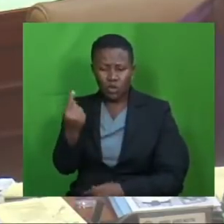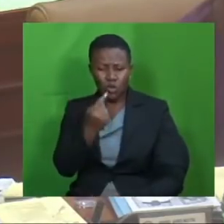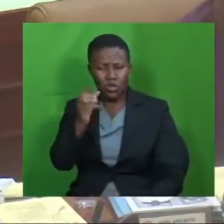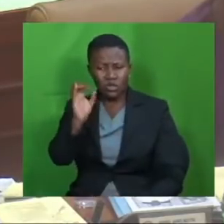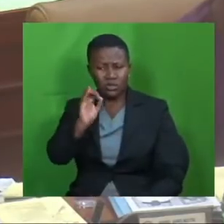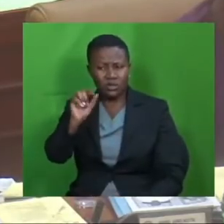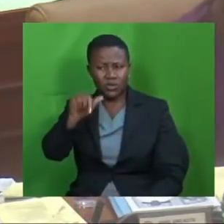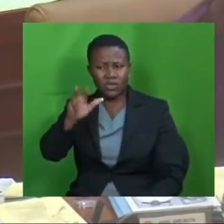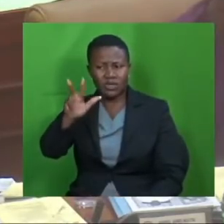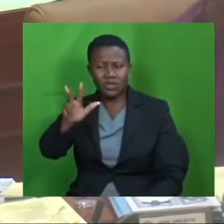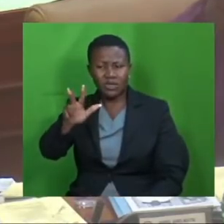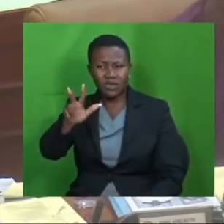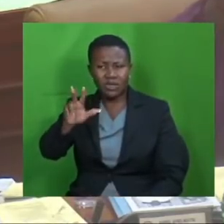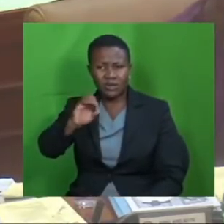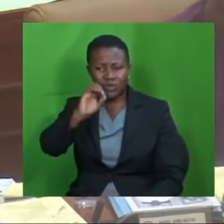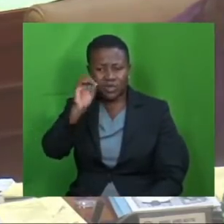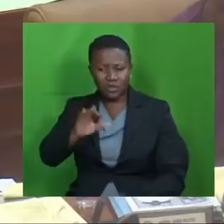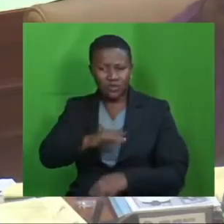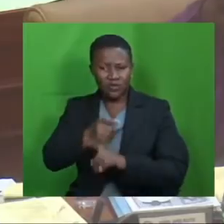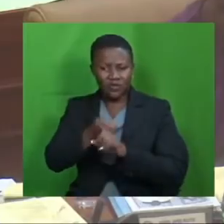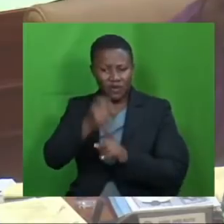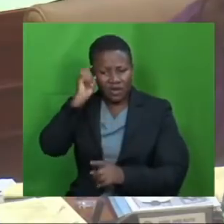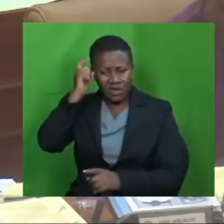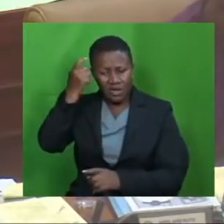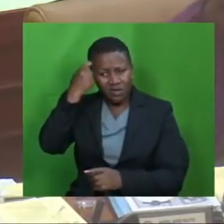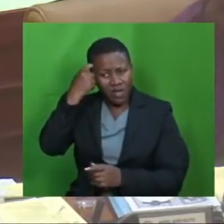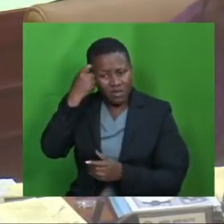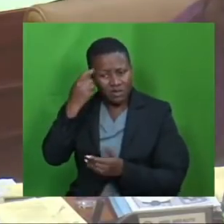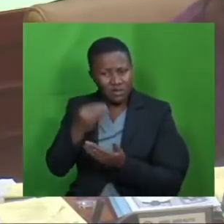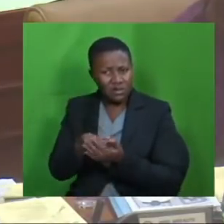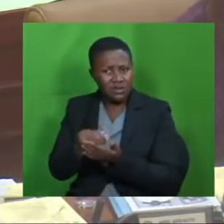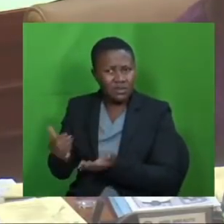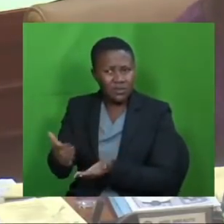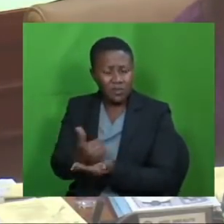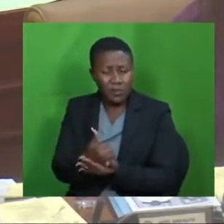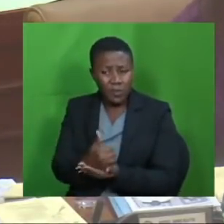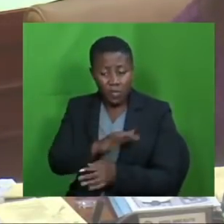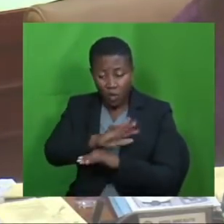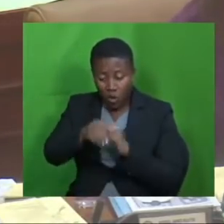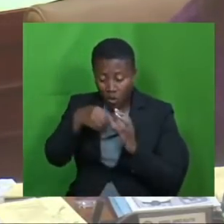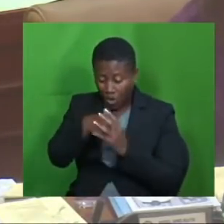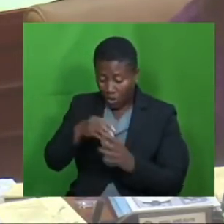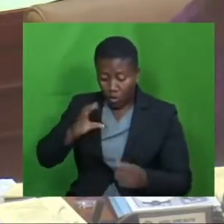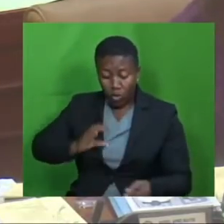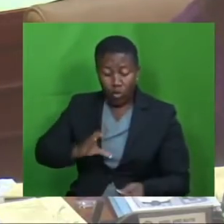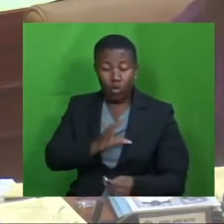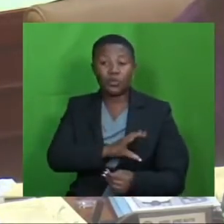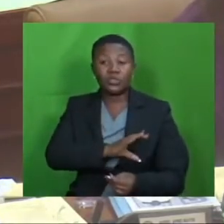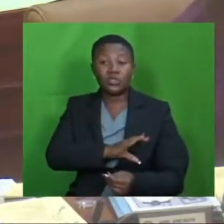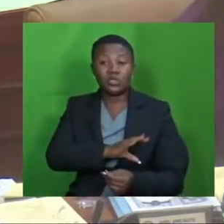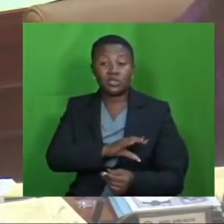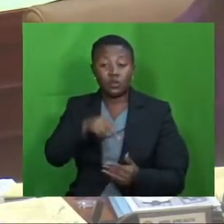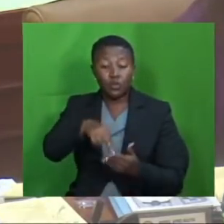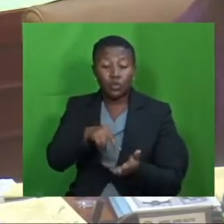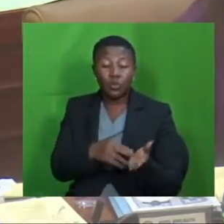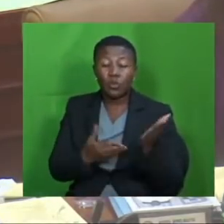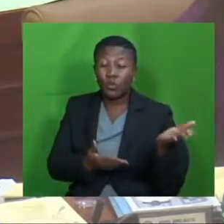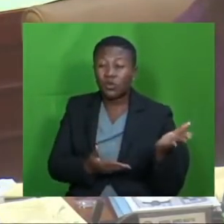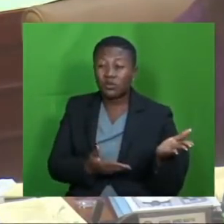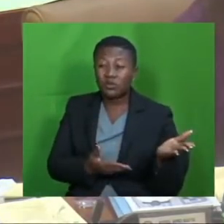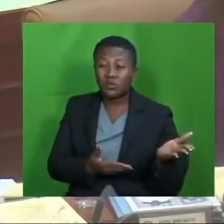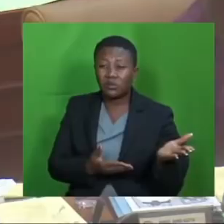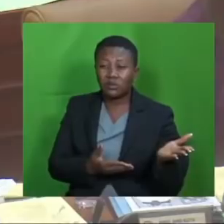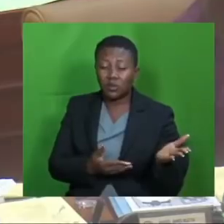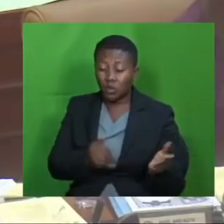of government revenue, total revenue? It is mentioned in the committee's report, Mr. Speaker. It is not a